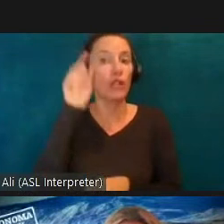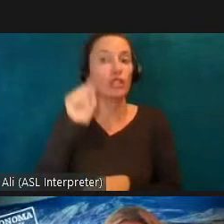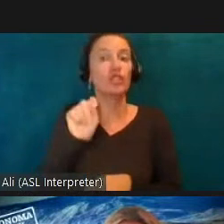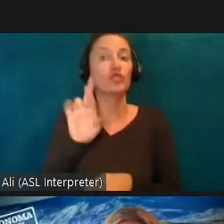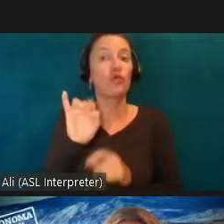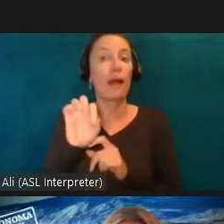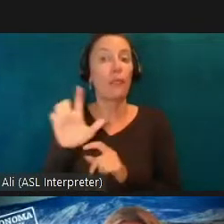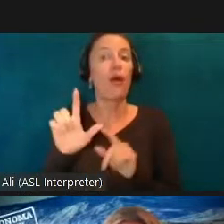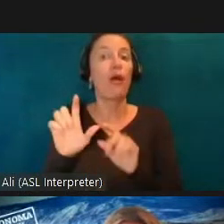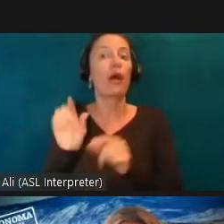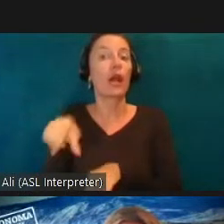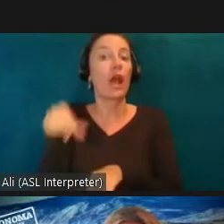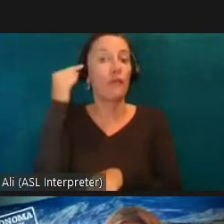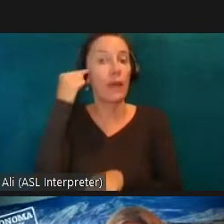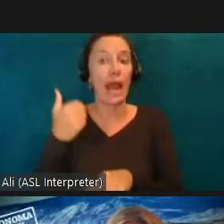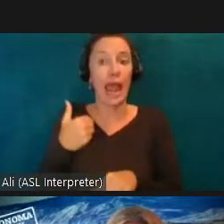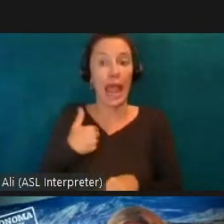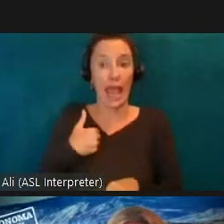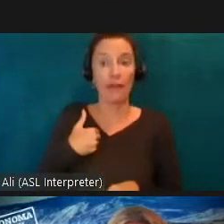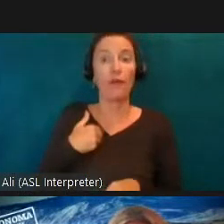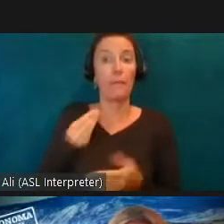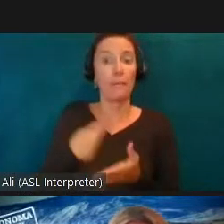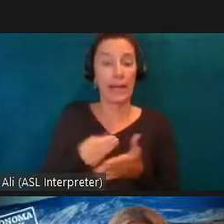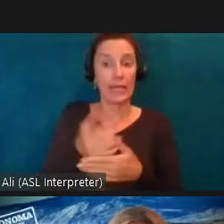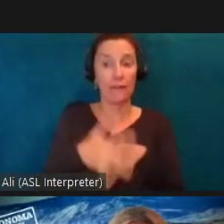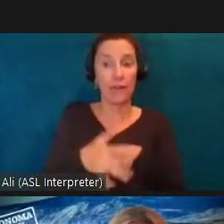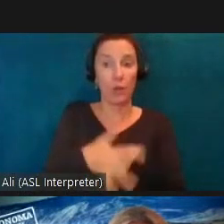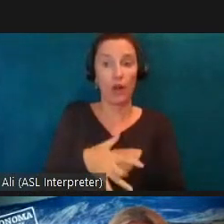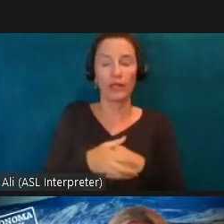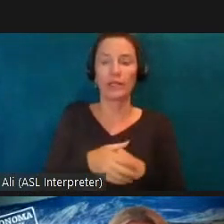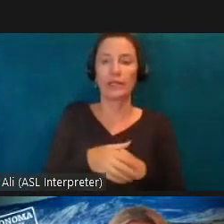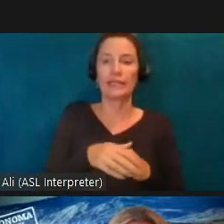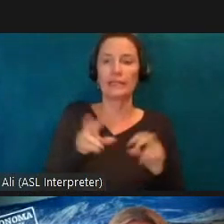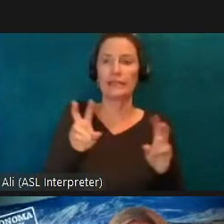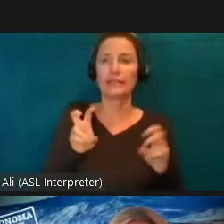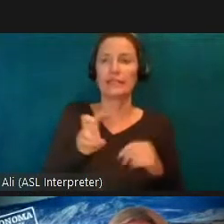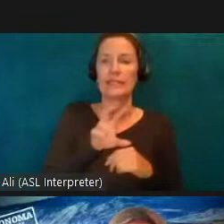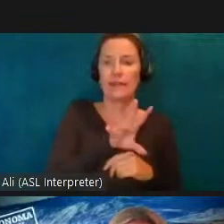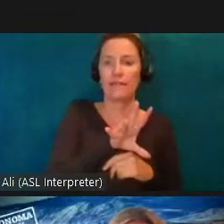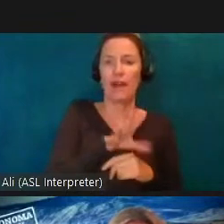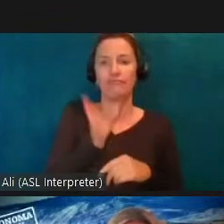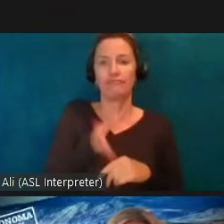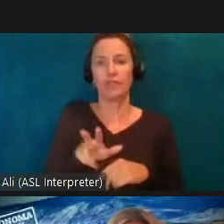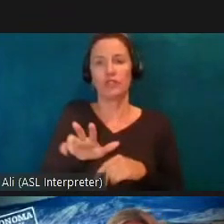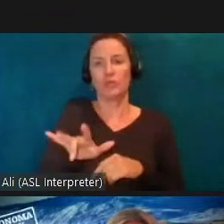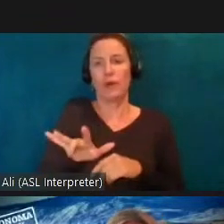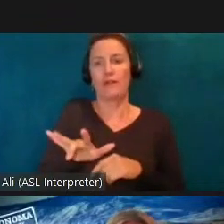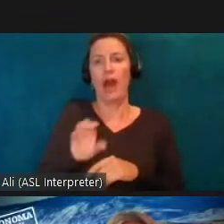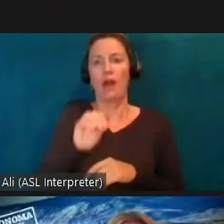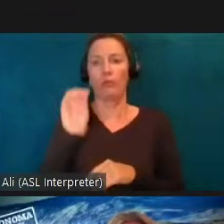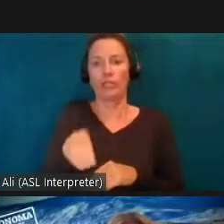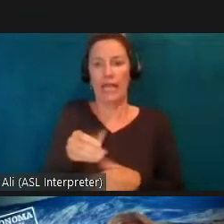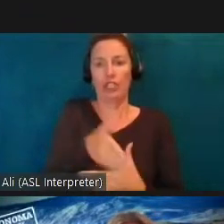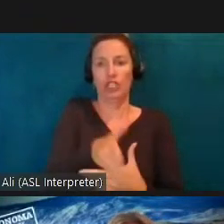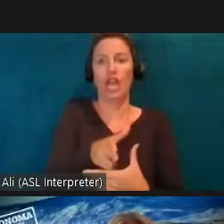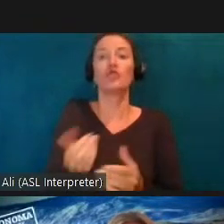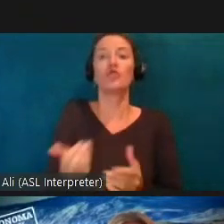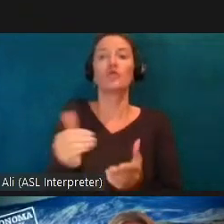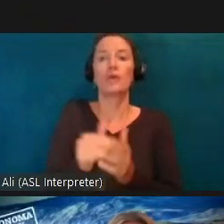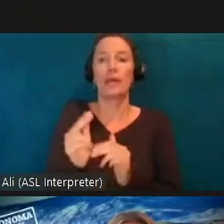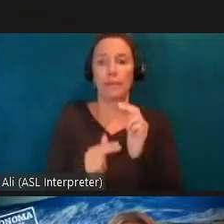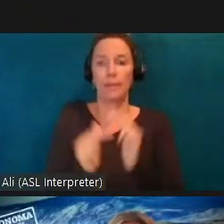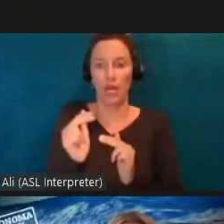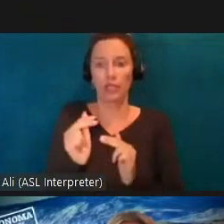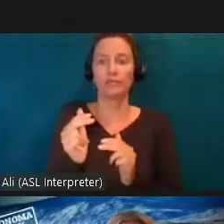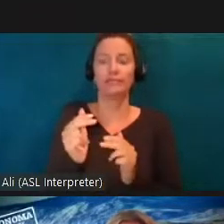available on a 75-25% share to rebuild the infrastructure or